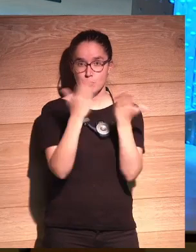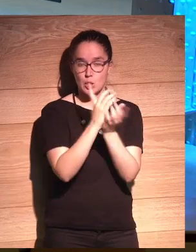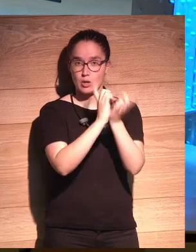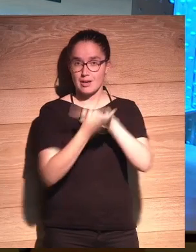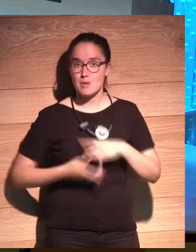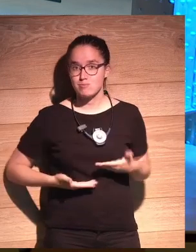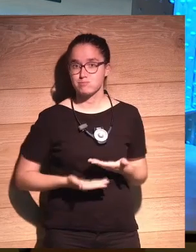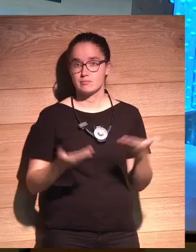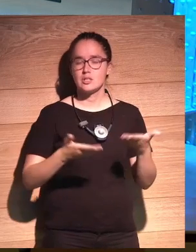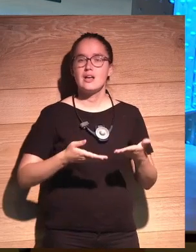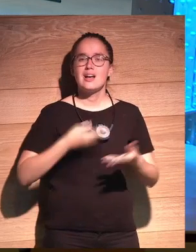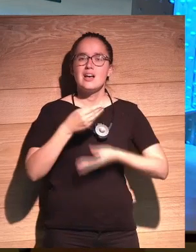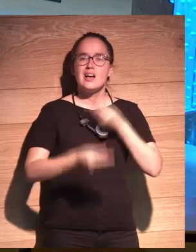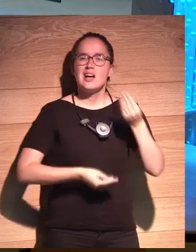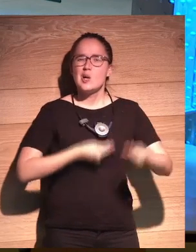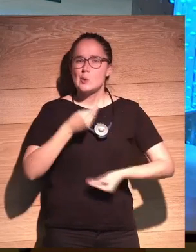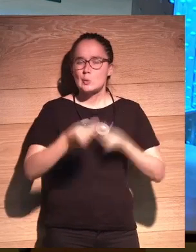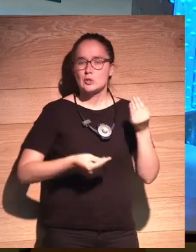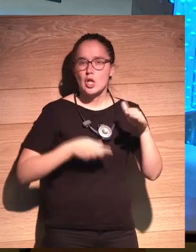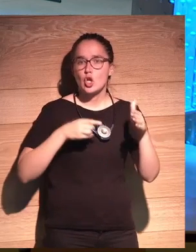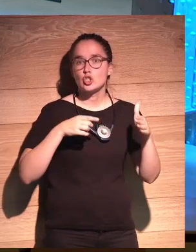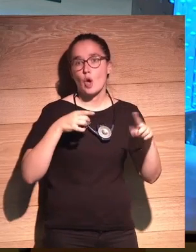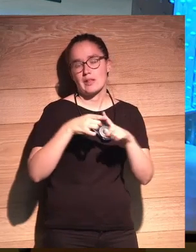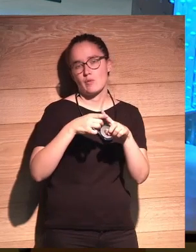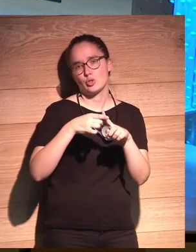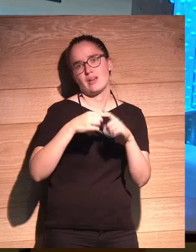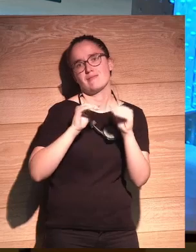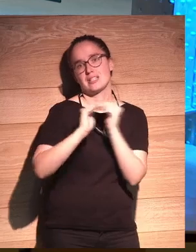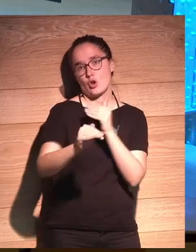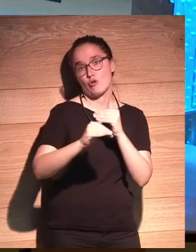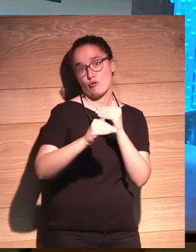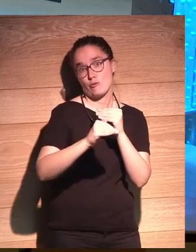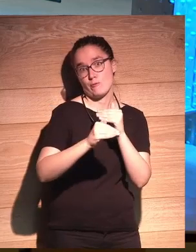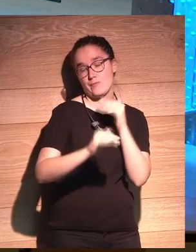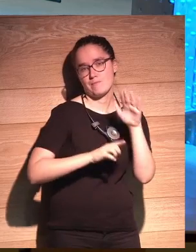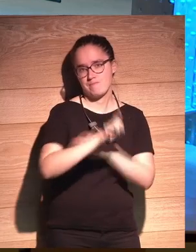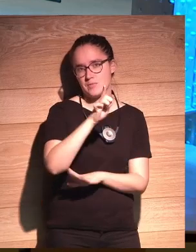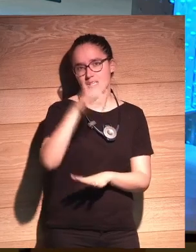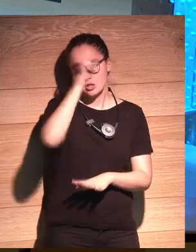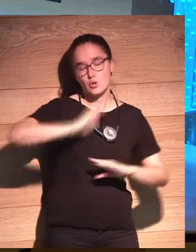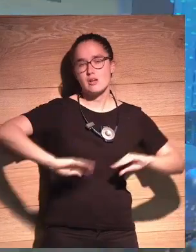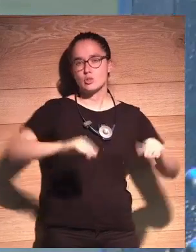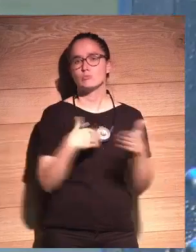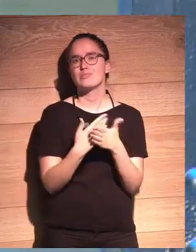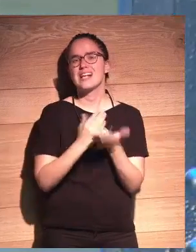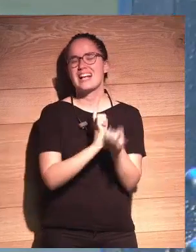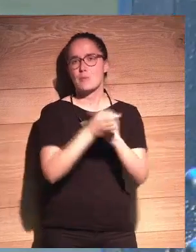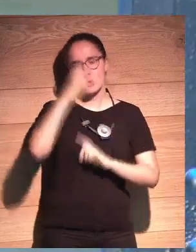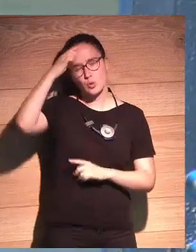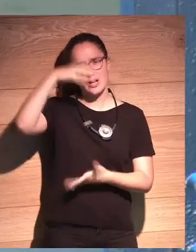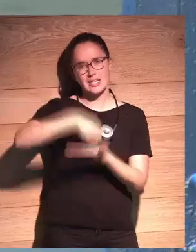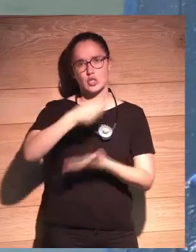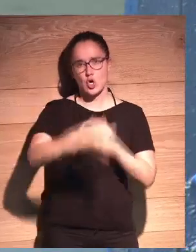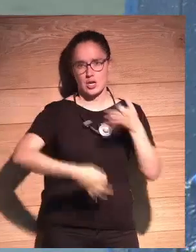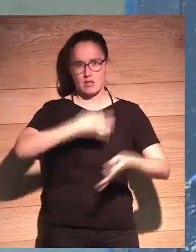who gives tools to people so that they can change the world through the implementation of the Sustainable Development Goals.